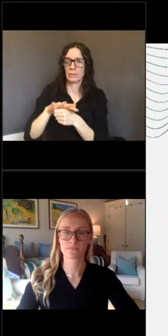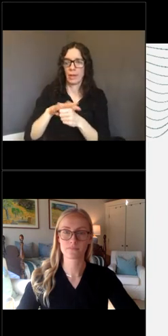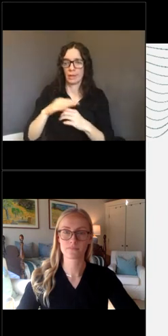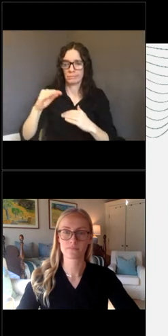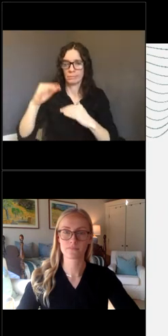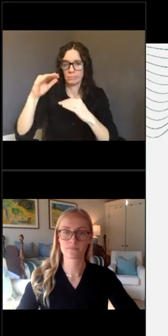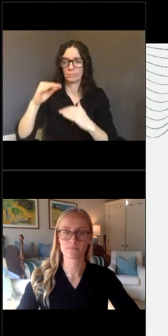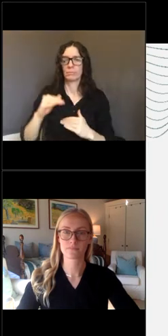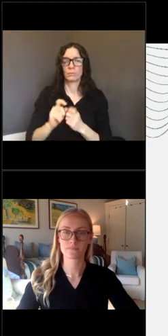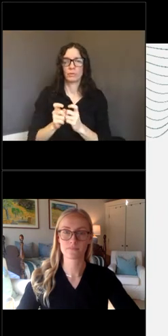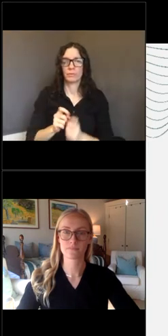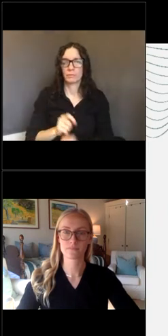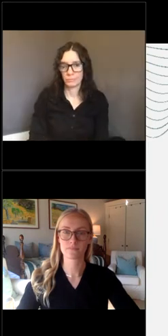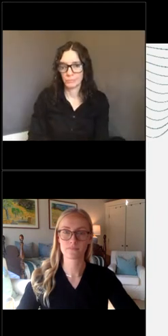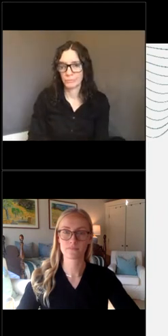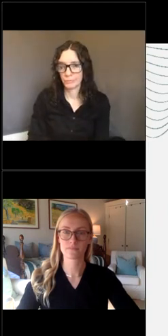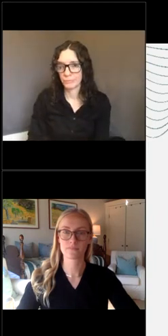maybe only